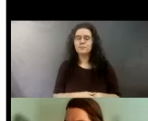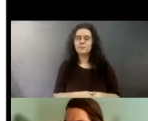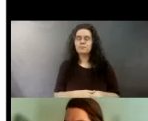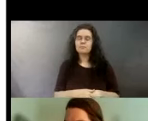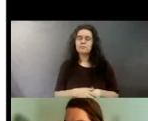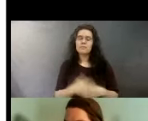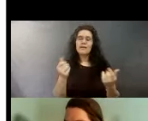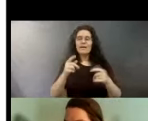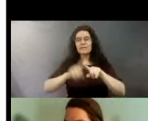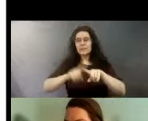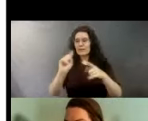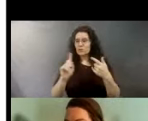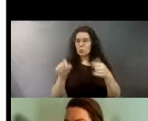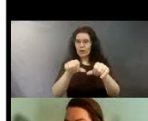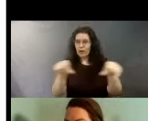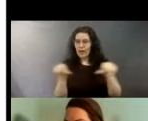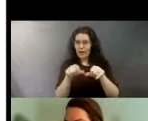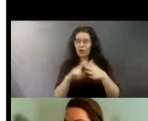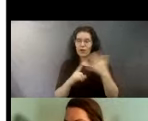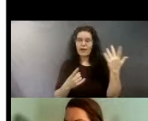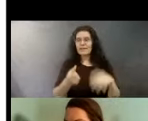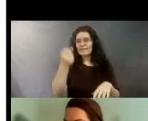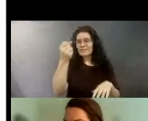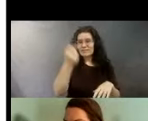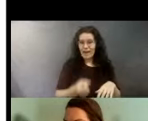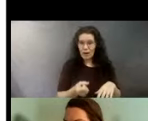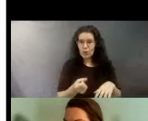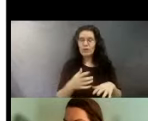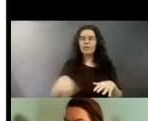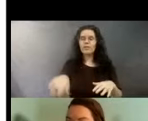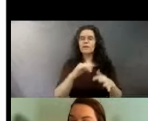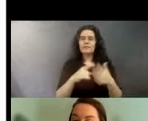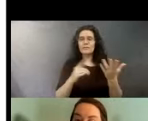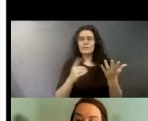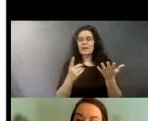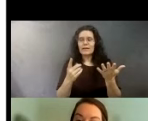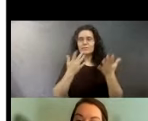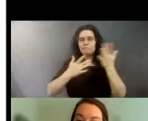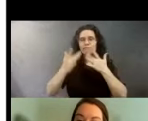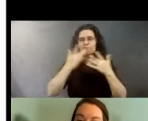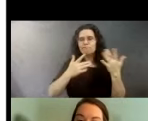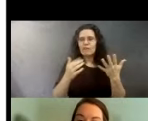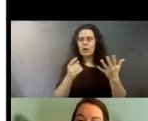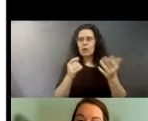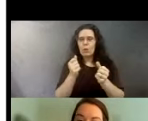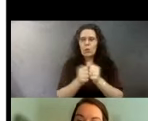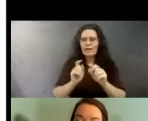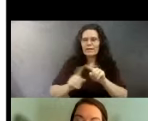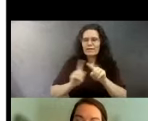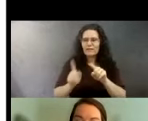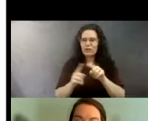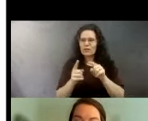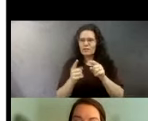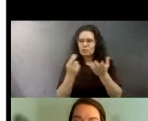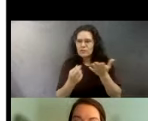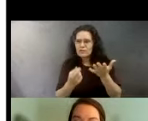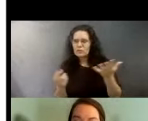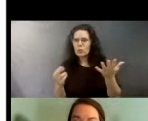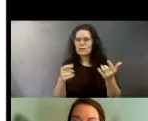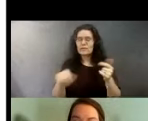as Nemours, which is the main children's hospital in the state, had 2 FTE attorneys to dedicate, my guess is that those legal aid attorneys